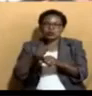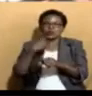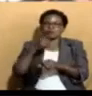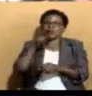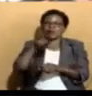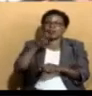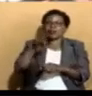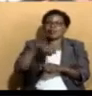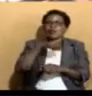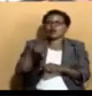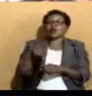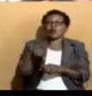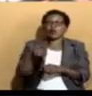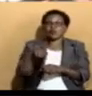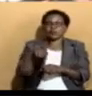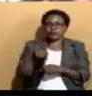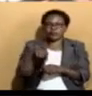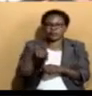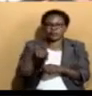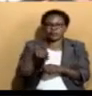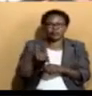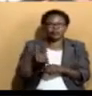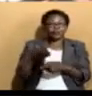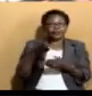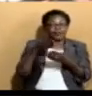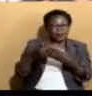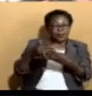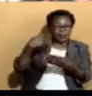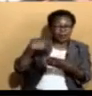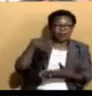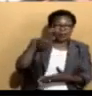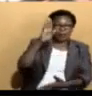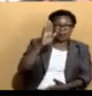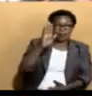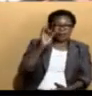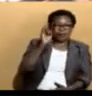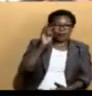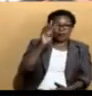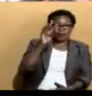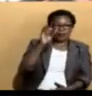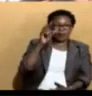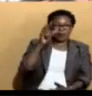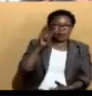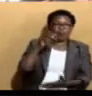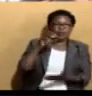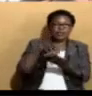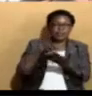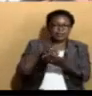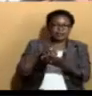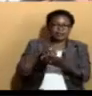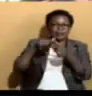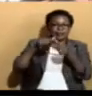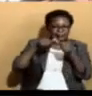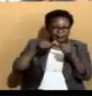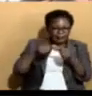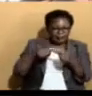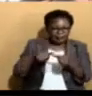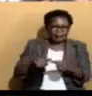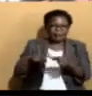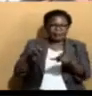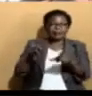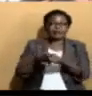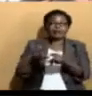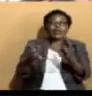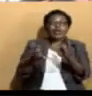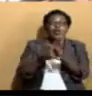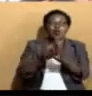blamed for such action. The Biwott case remained the jurisprudence